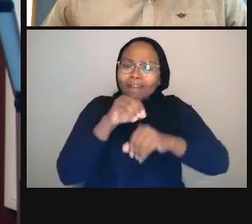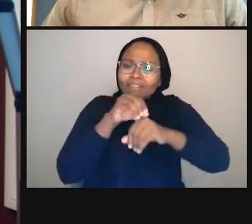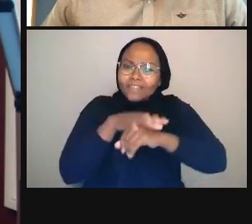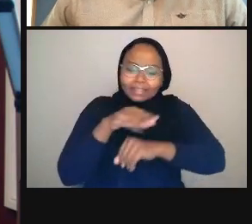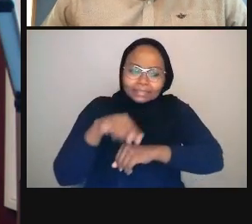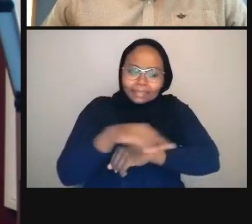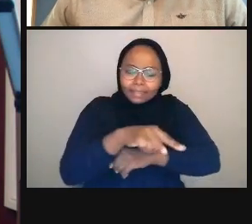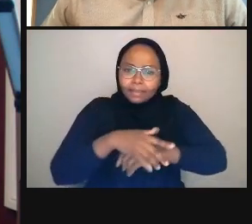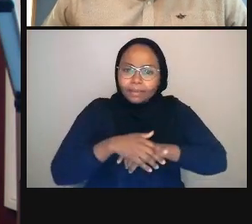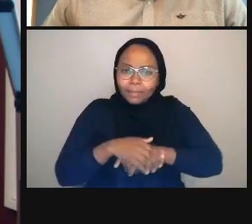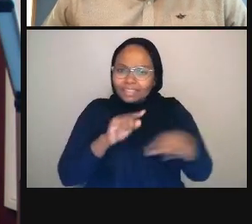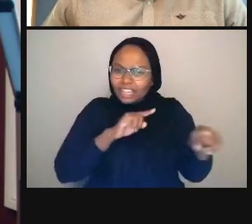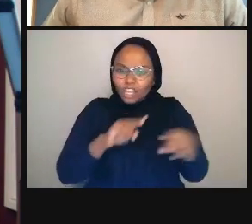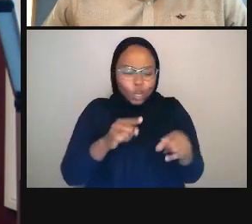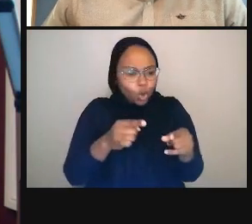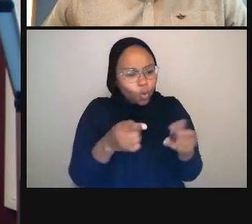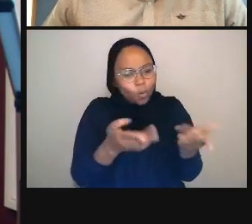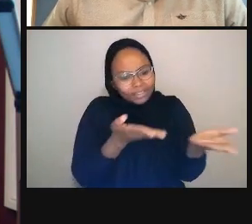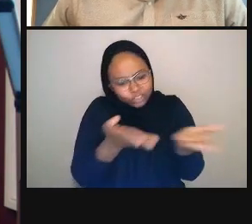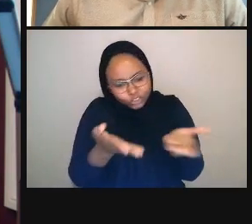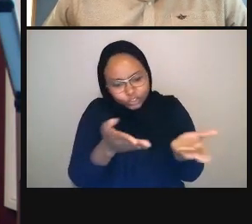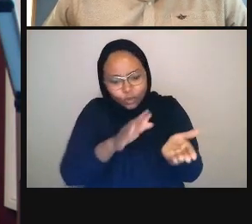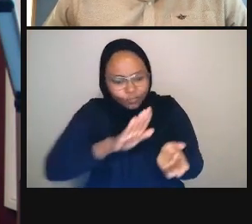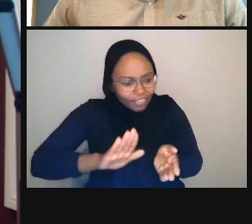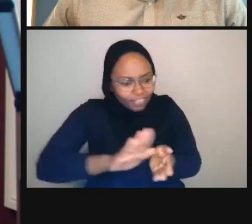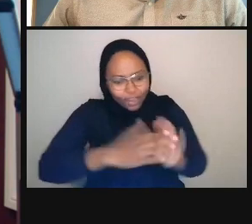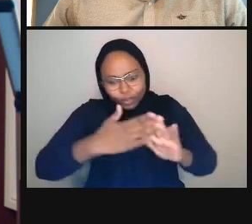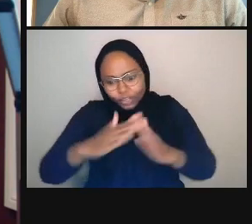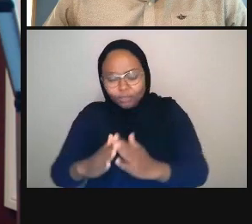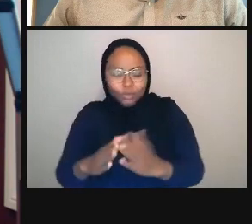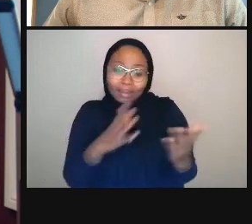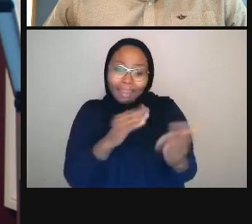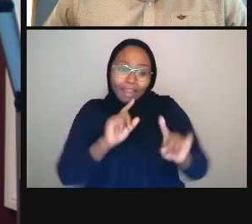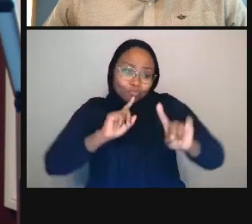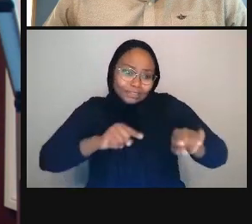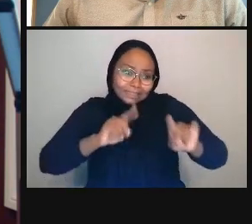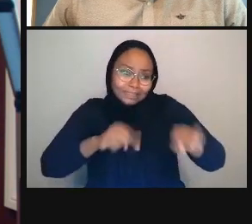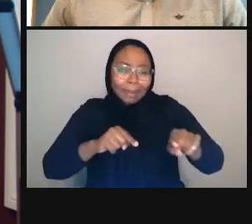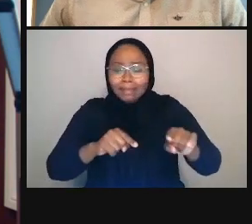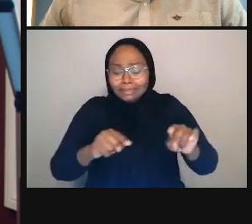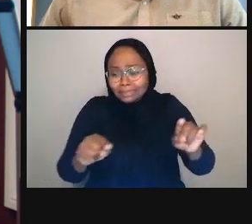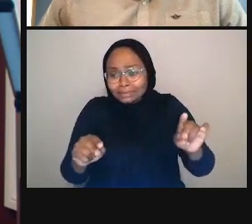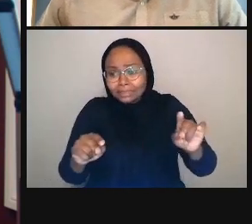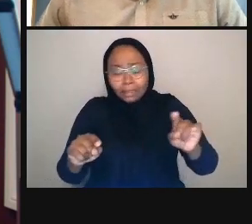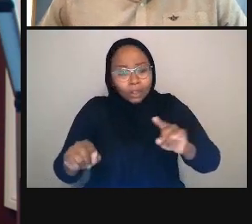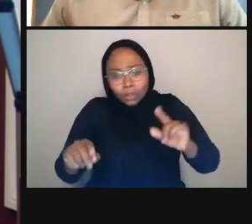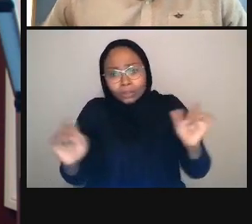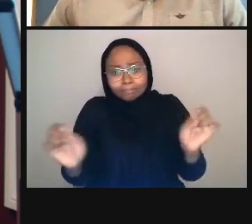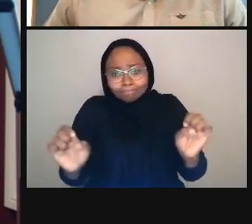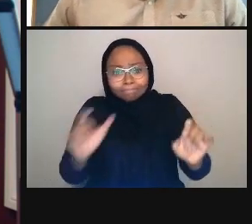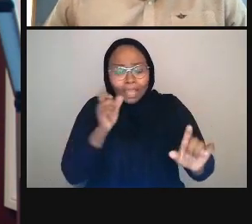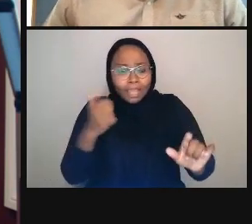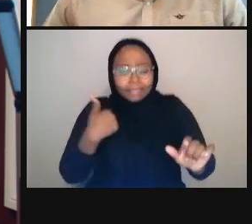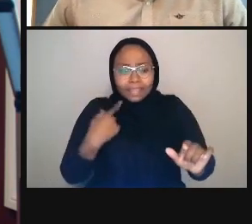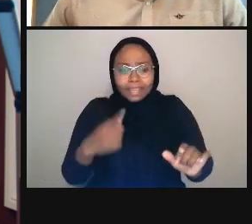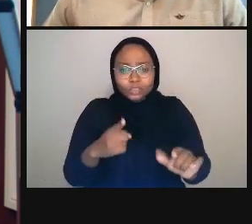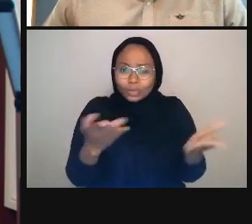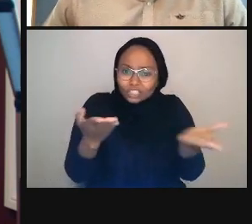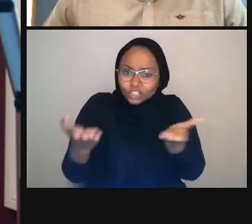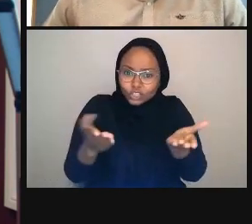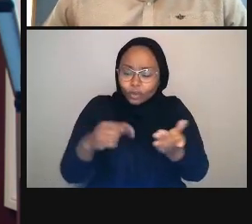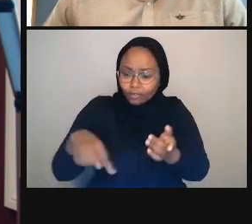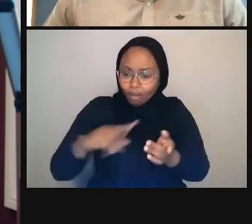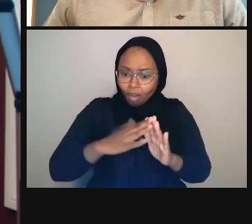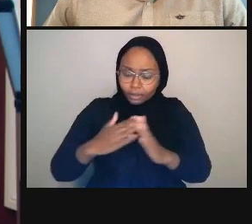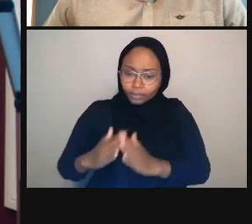as they go and serve these communities and at the same time respond to this urgency that you and I have been talking about for the last 10 minutes about as we serve these communities,